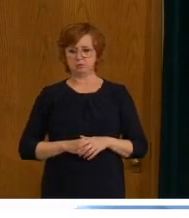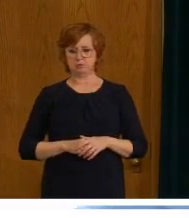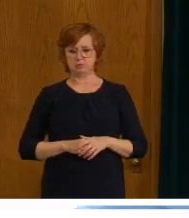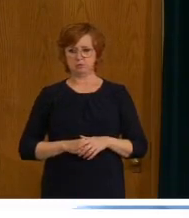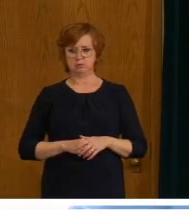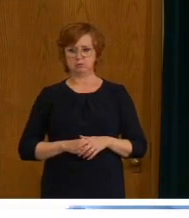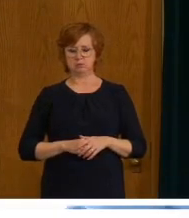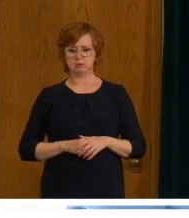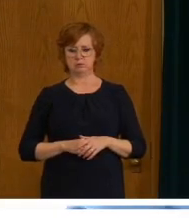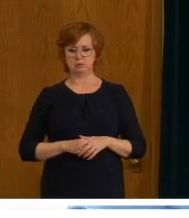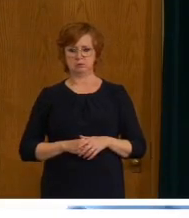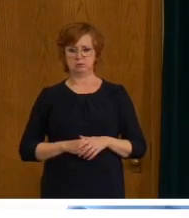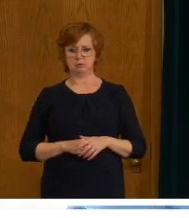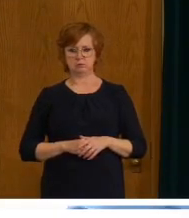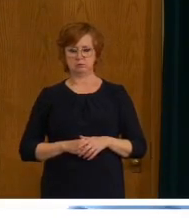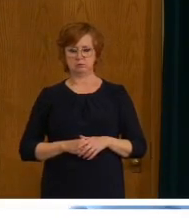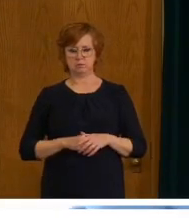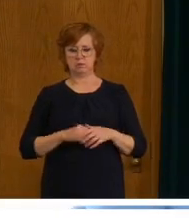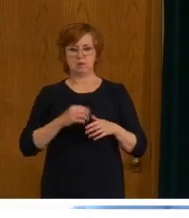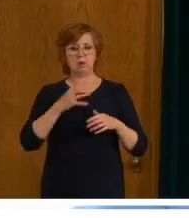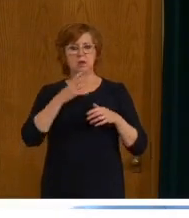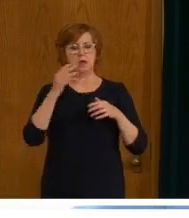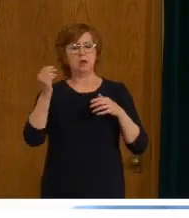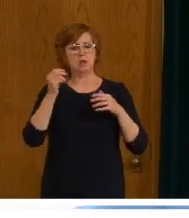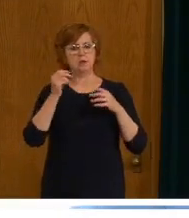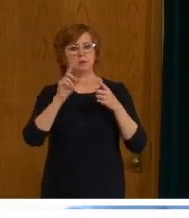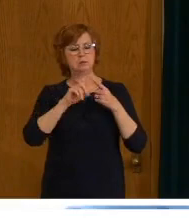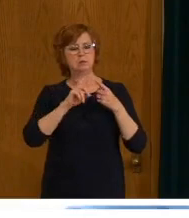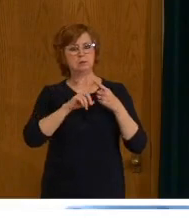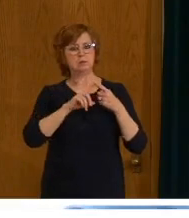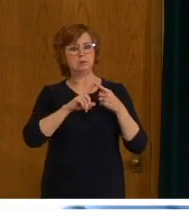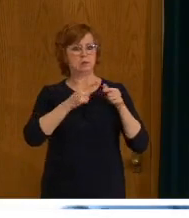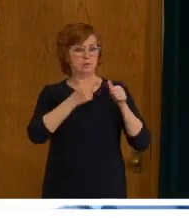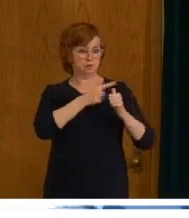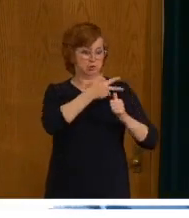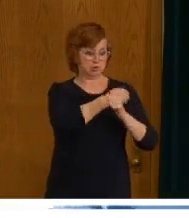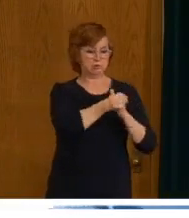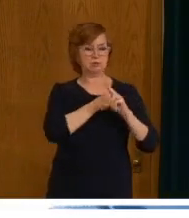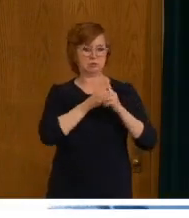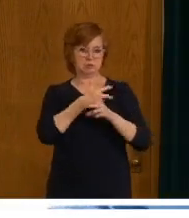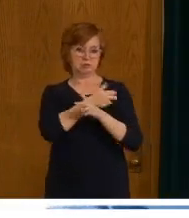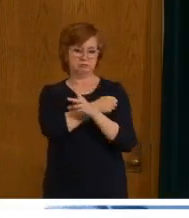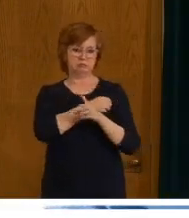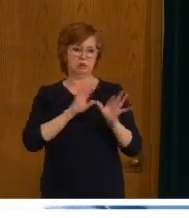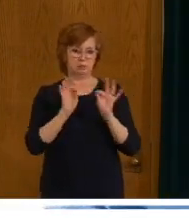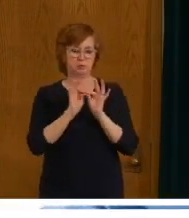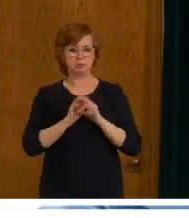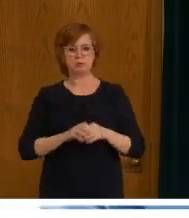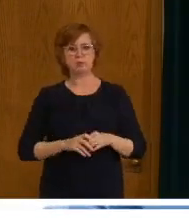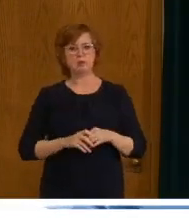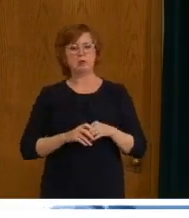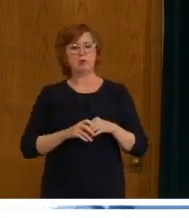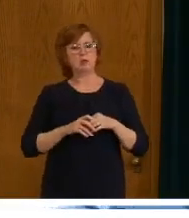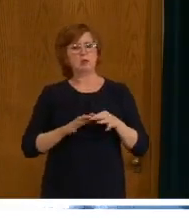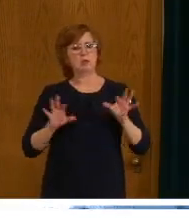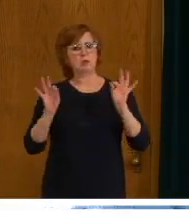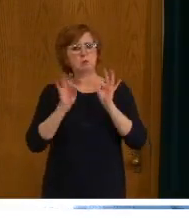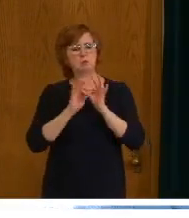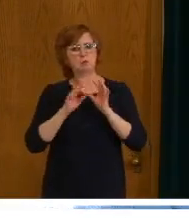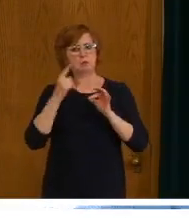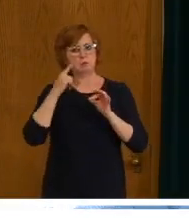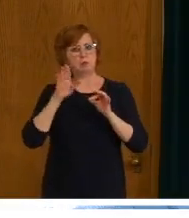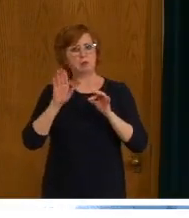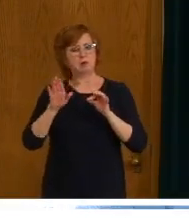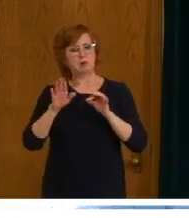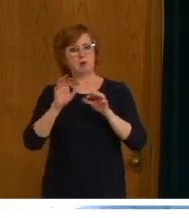second doses. And already qualitatively, we're seeing that now when you have an outbreak in a workplace that has more people